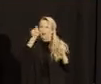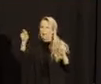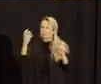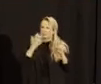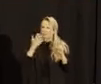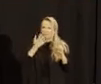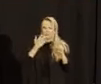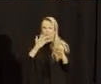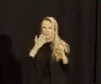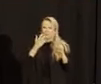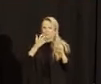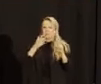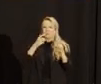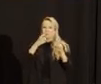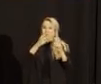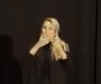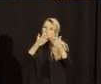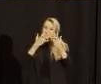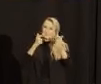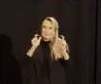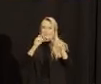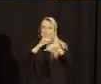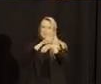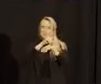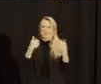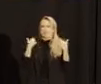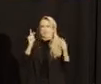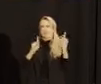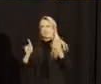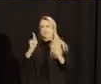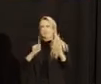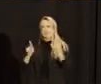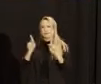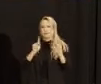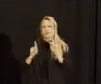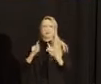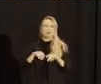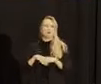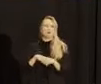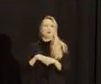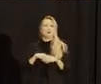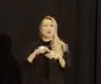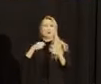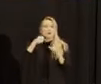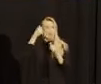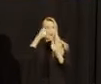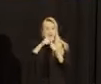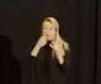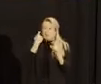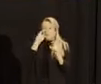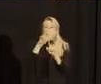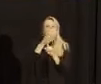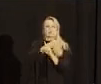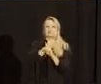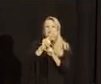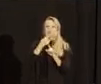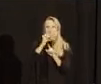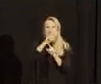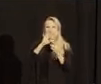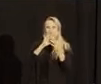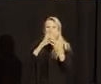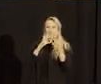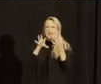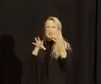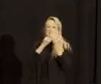families and young people. Taryn, why don't you answer that question as well? So how has